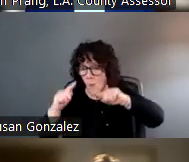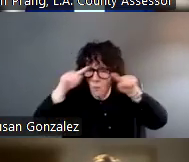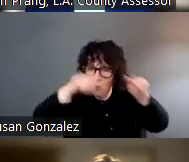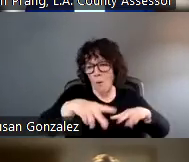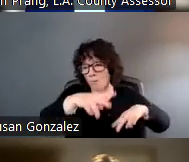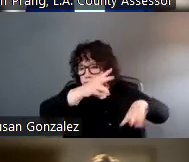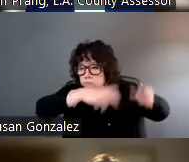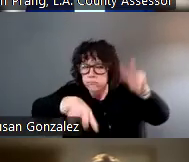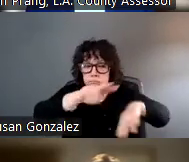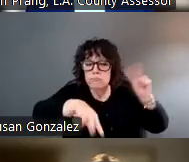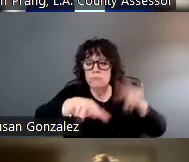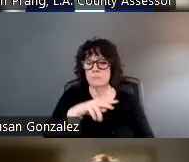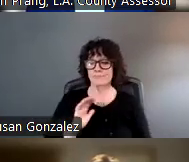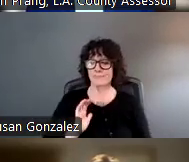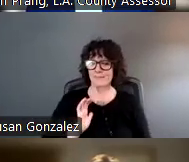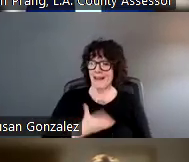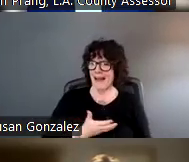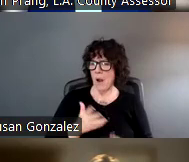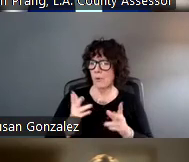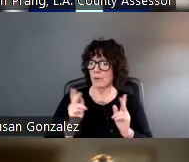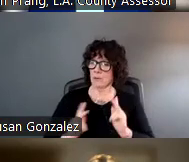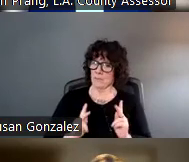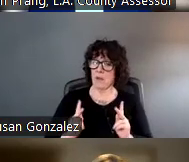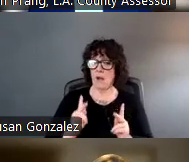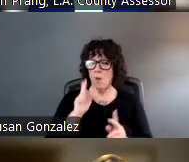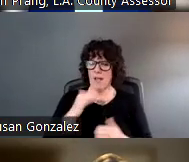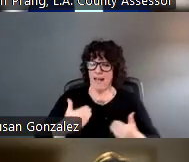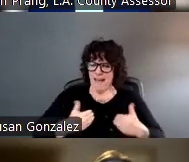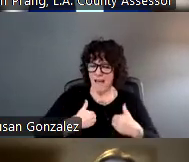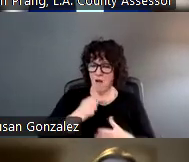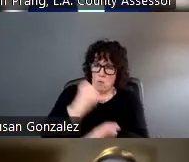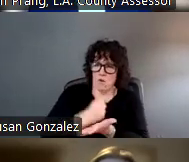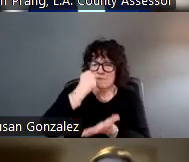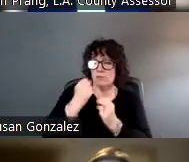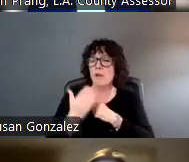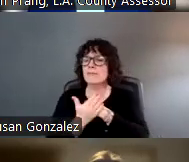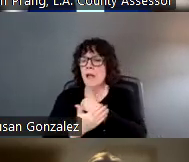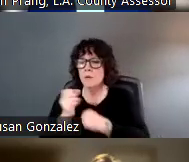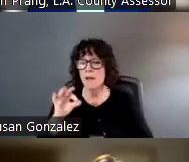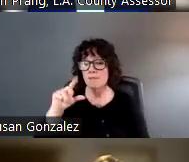not shown you their official county identification. And be aware of imposters.